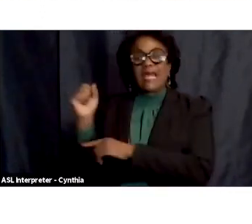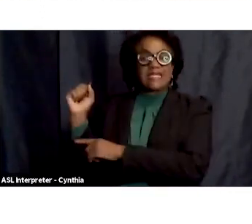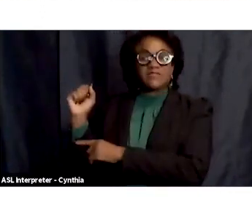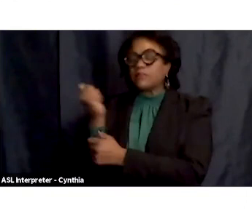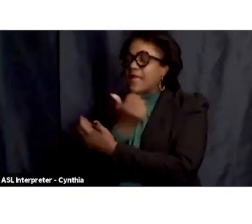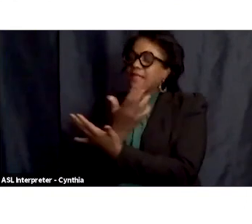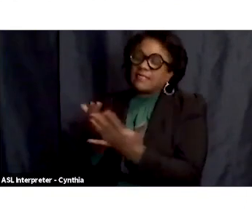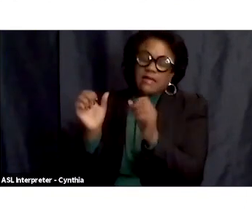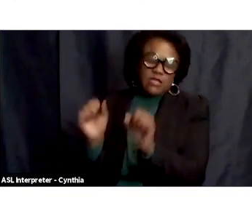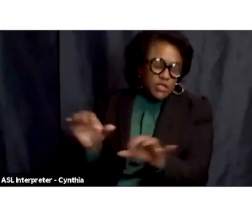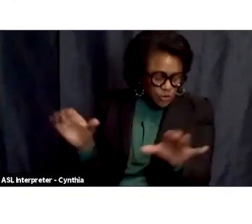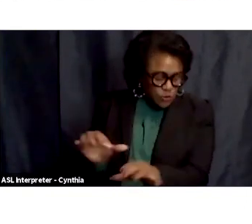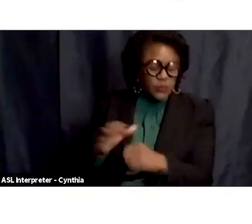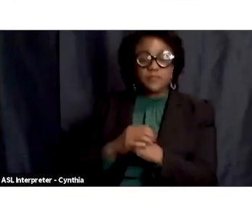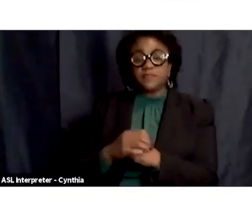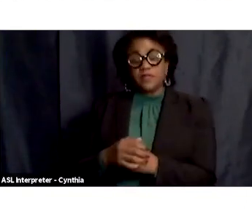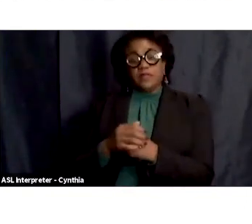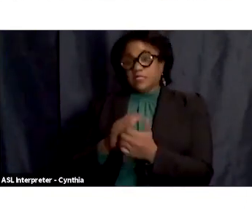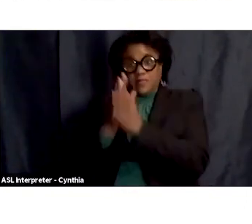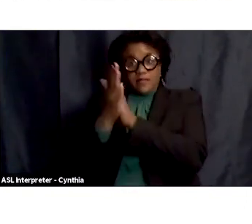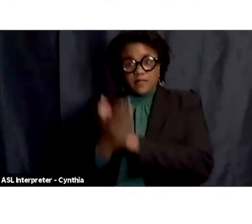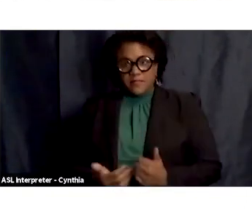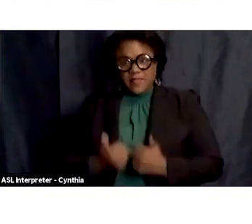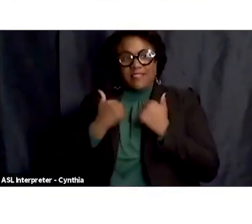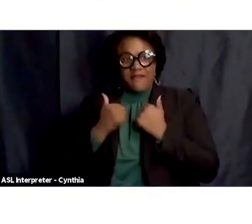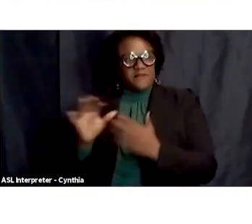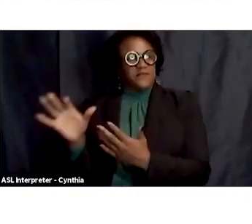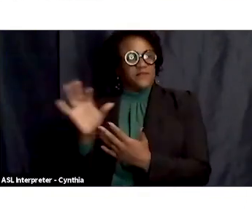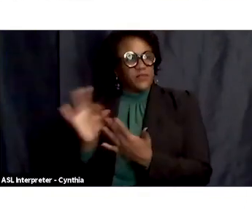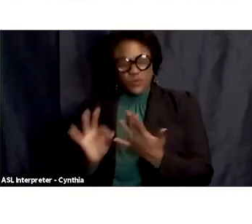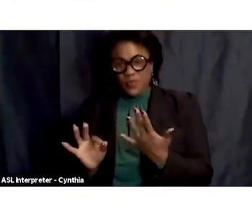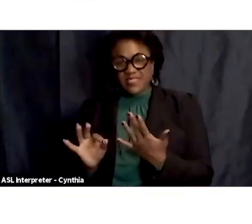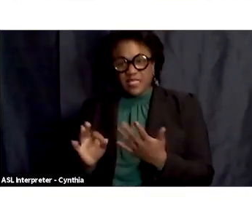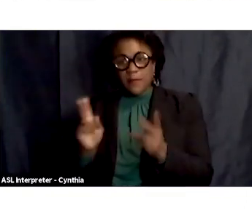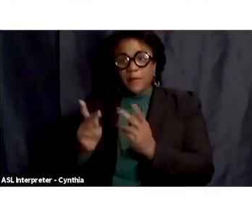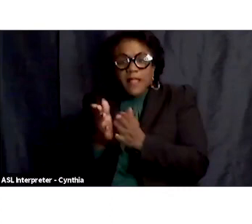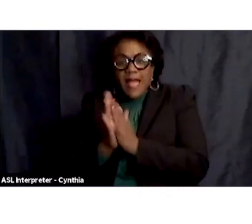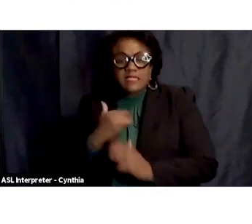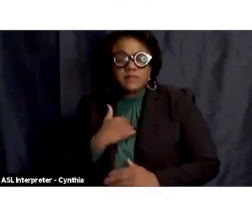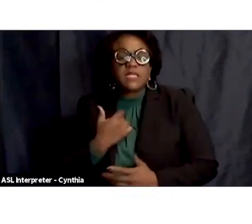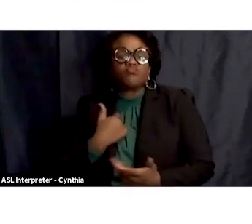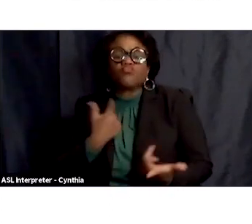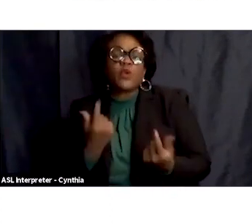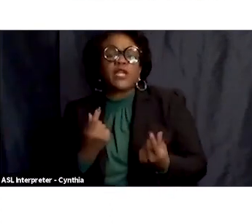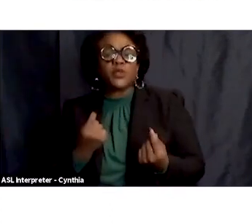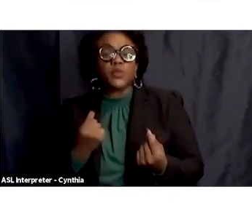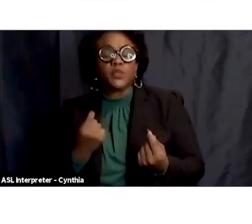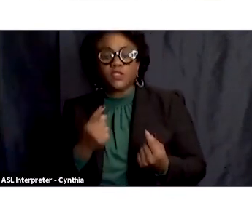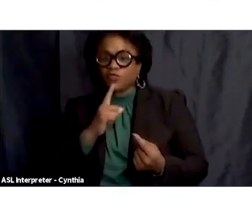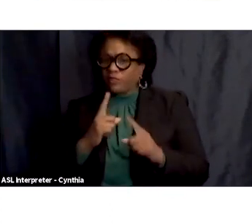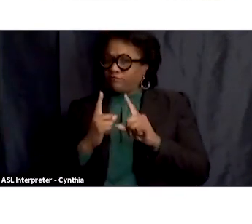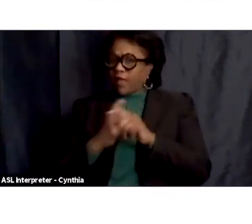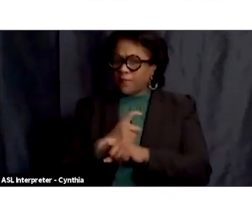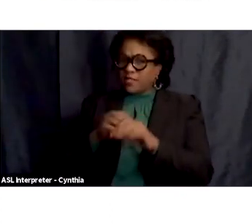do. And it's become a life choice. When people ask me what I do, it's a really complicated thing for me